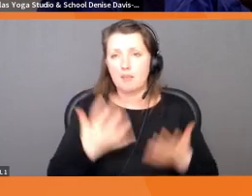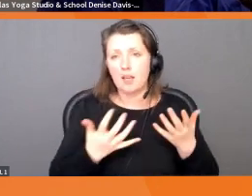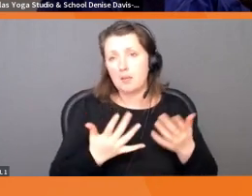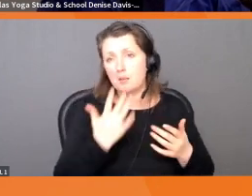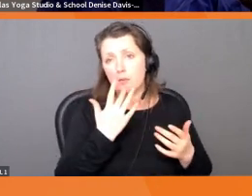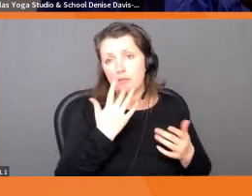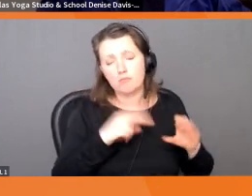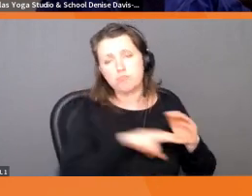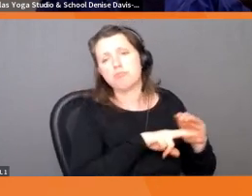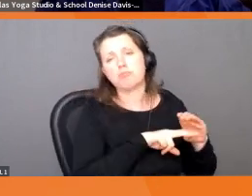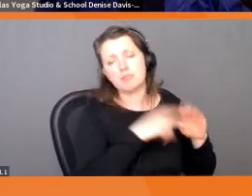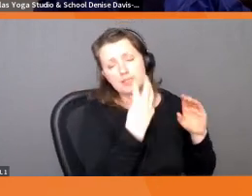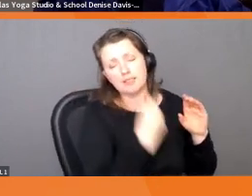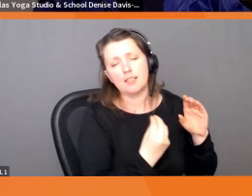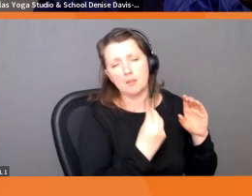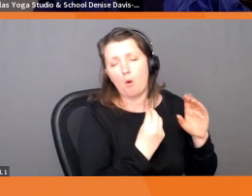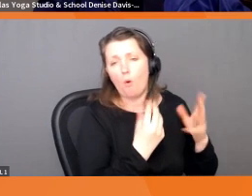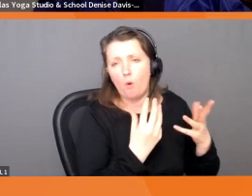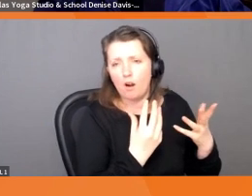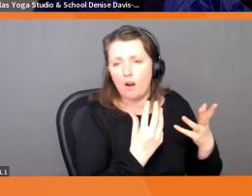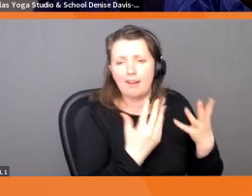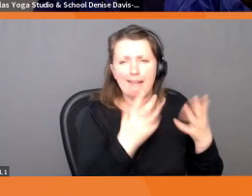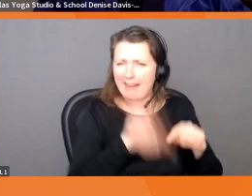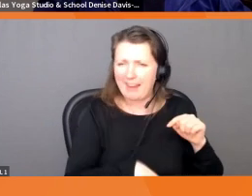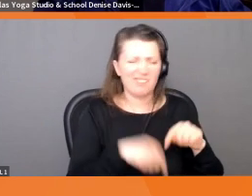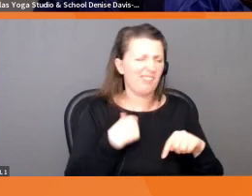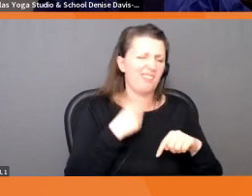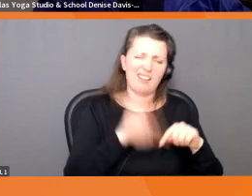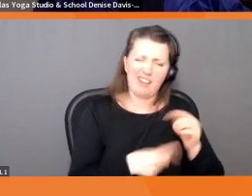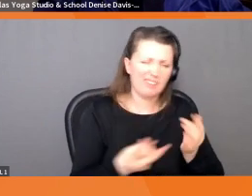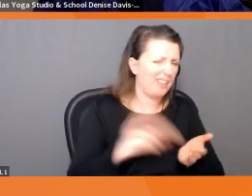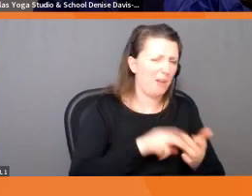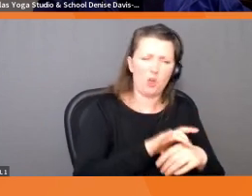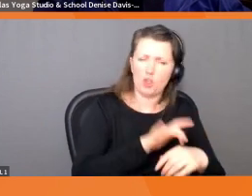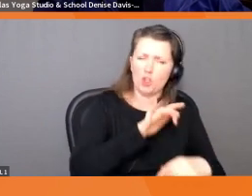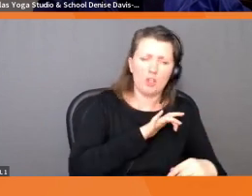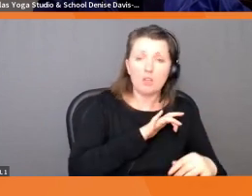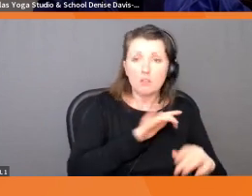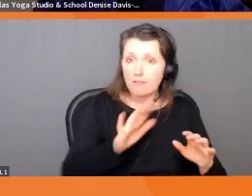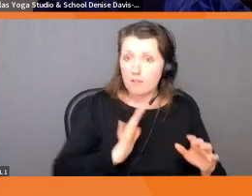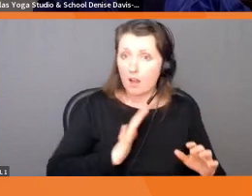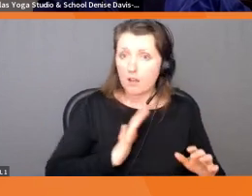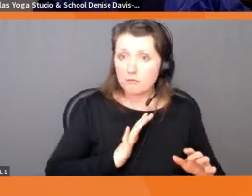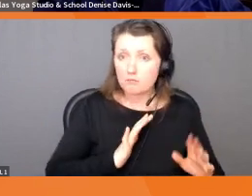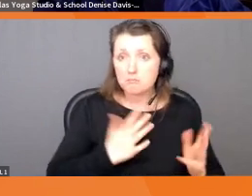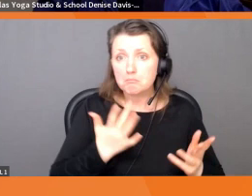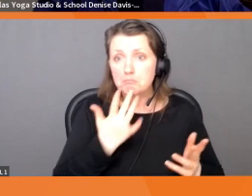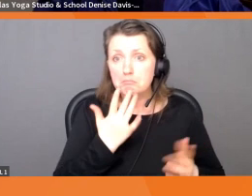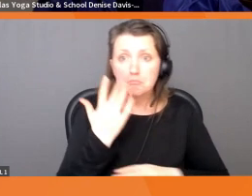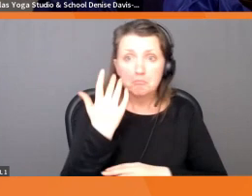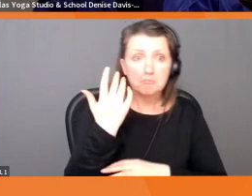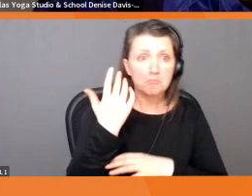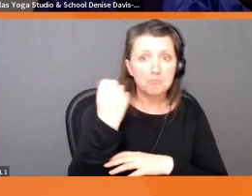don't fight over the morning thing. It doesn't mean that you're going to not be successful. Just find an evening or an afternoon. You know, you are an